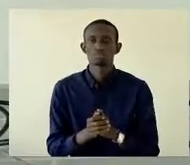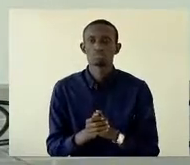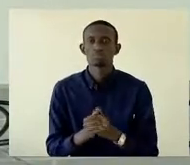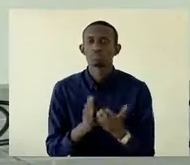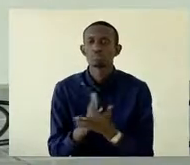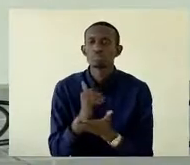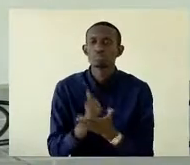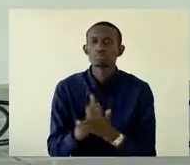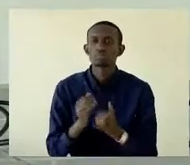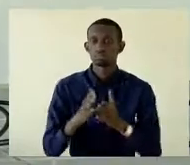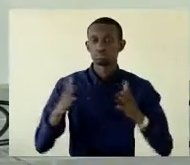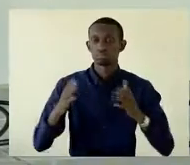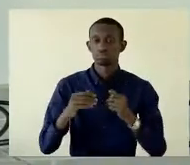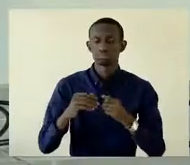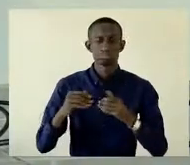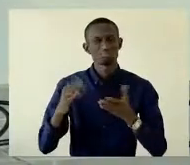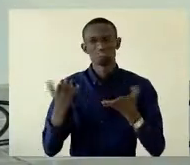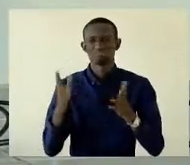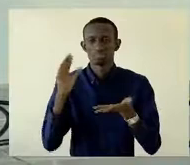and a bigger one is now over. Now,